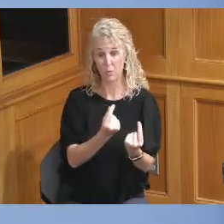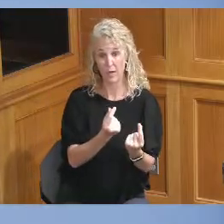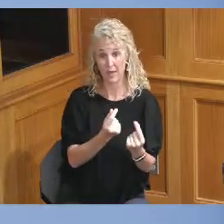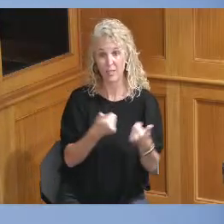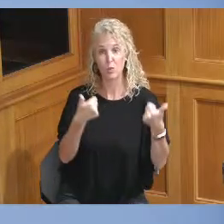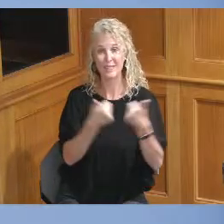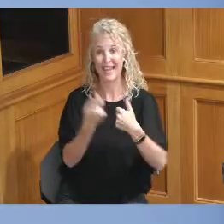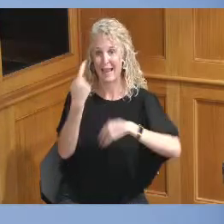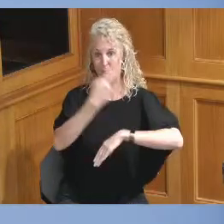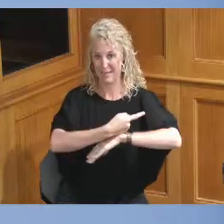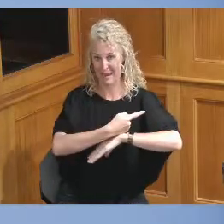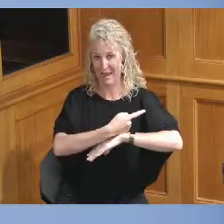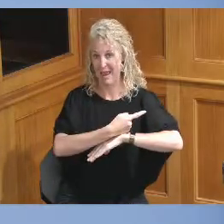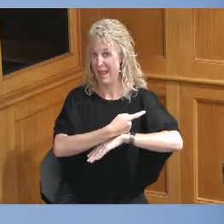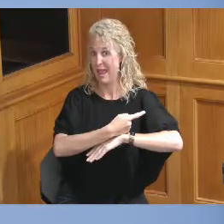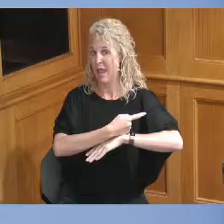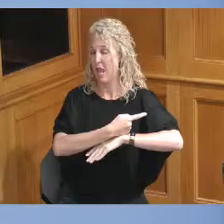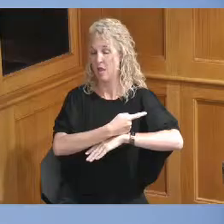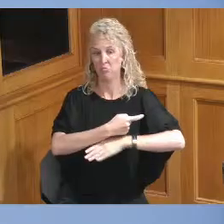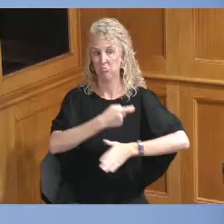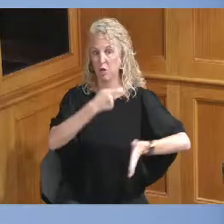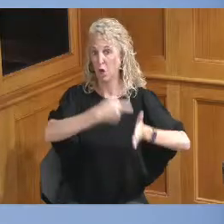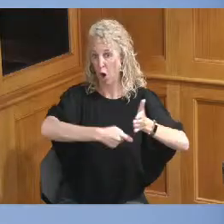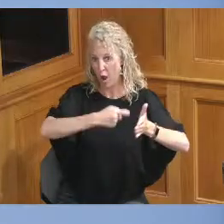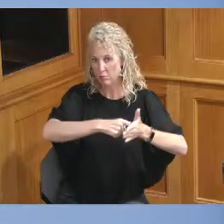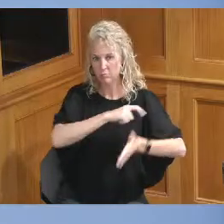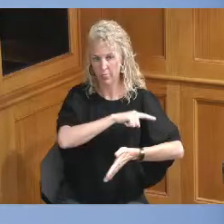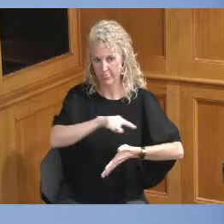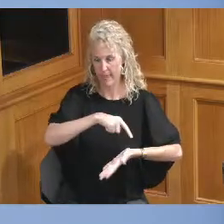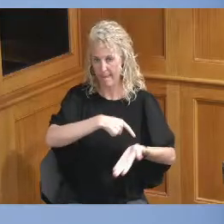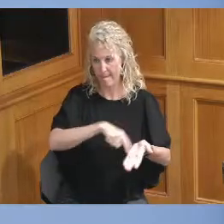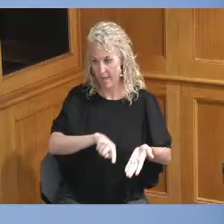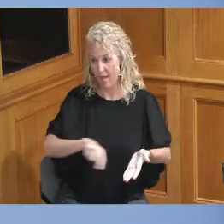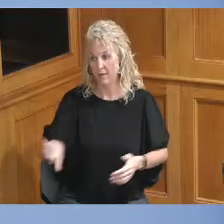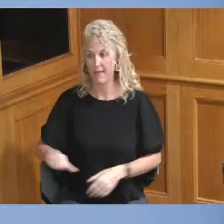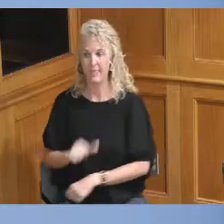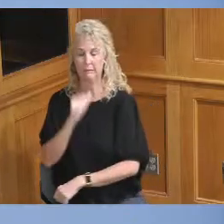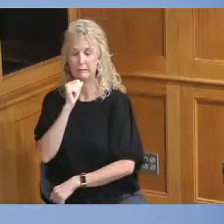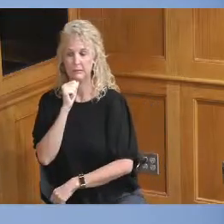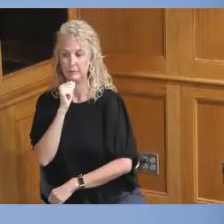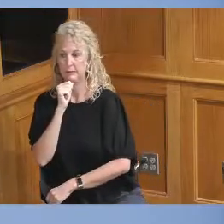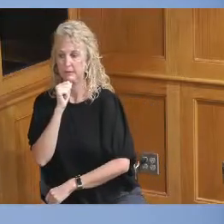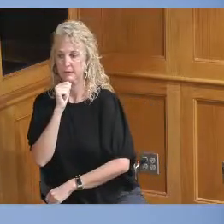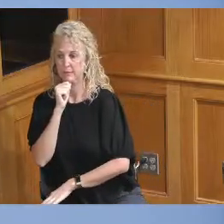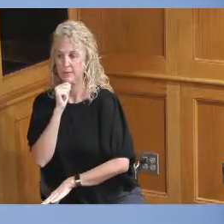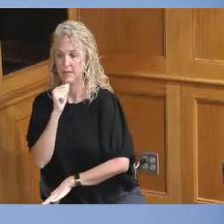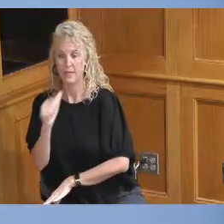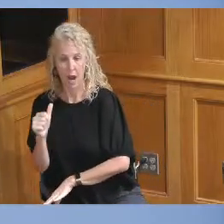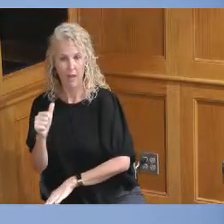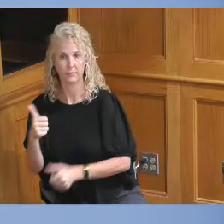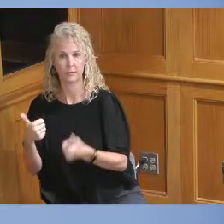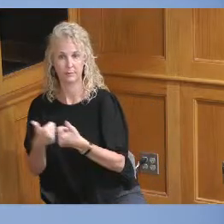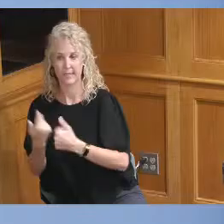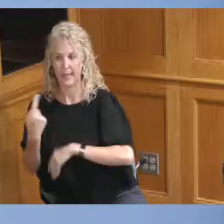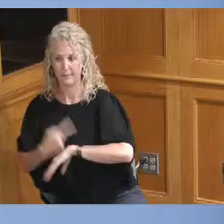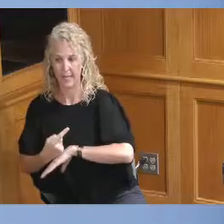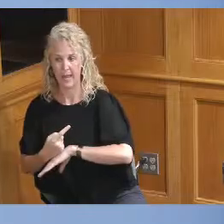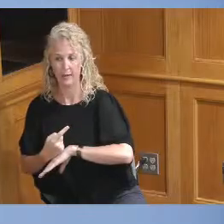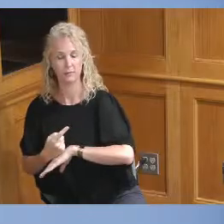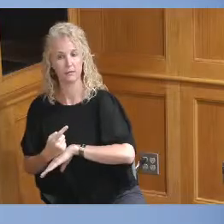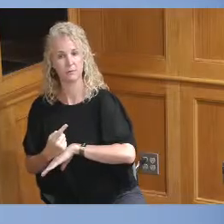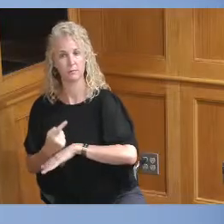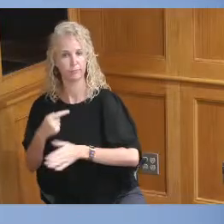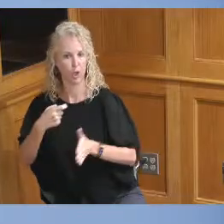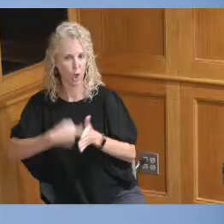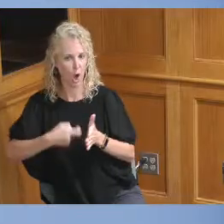costs. Any non-game day costs would be something that the county would take on. There was a provision that I don't think